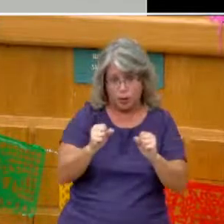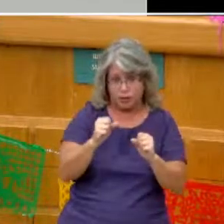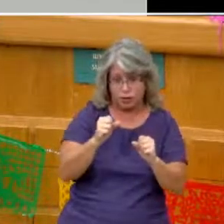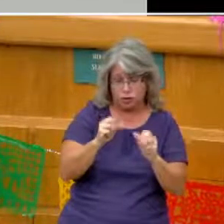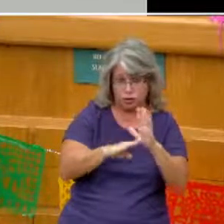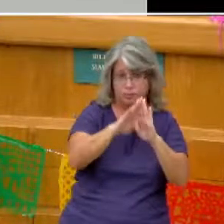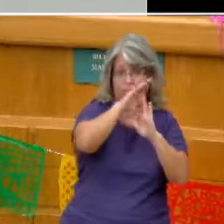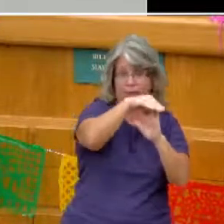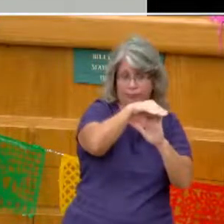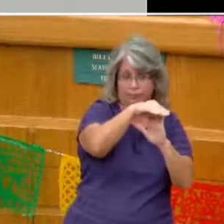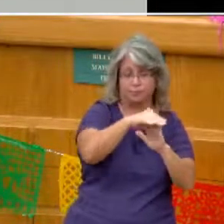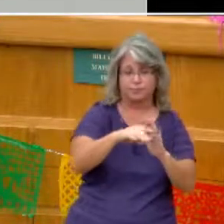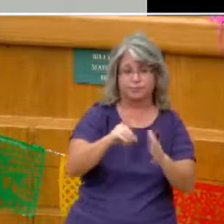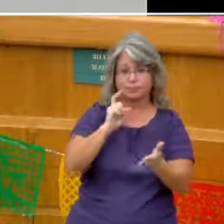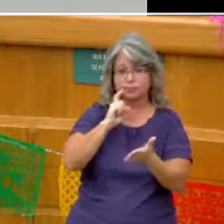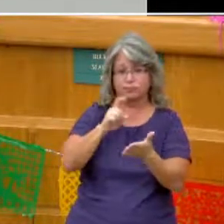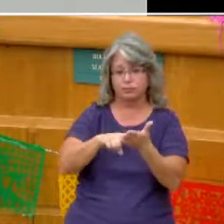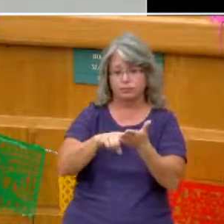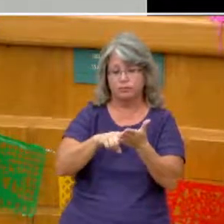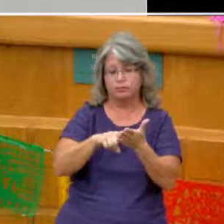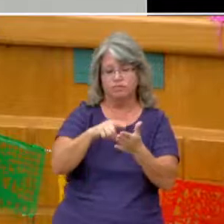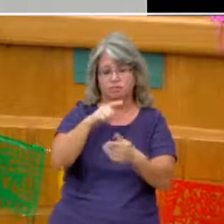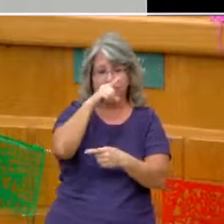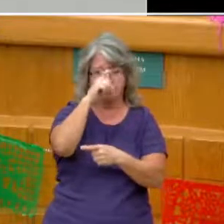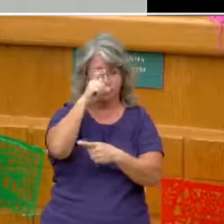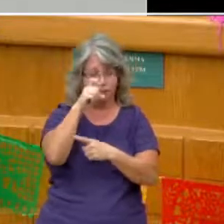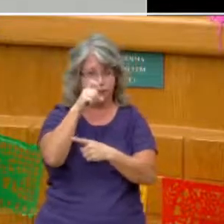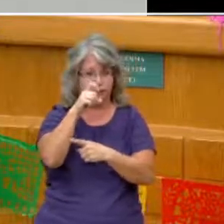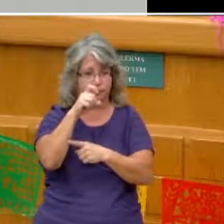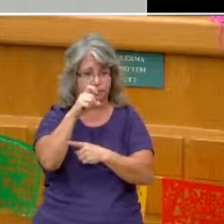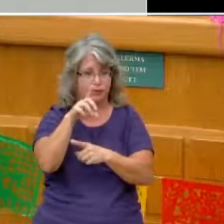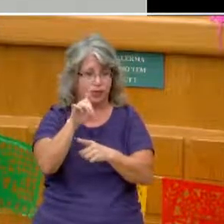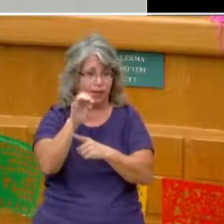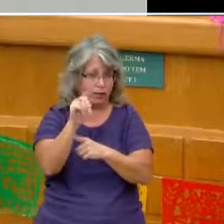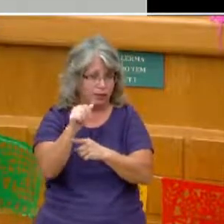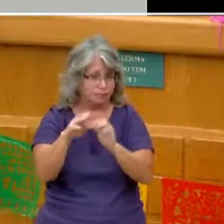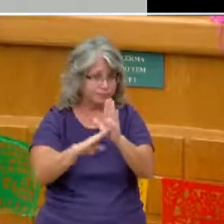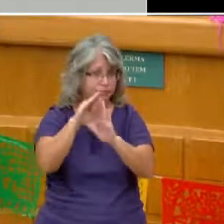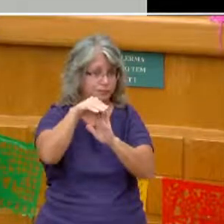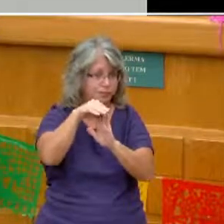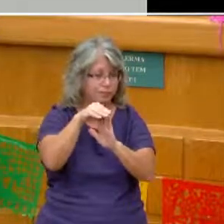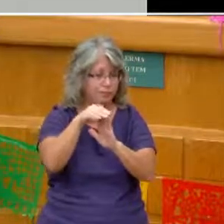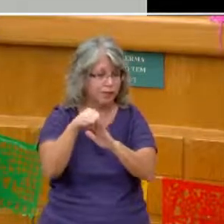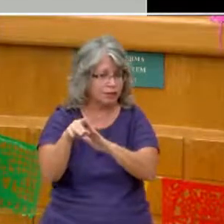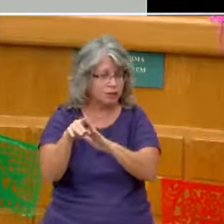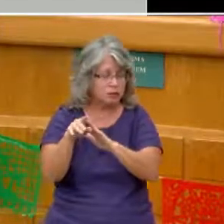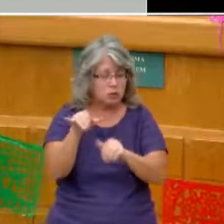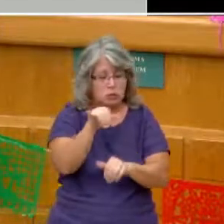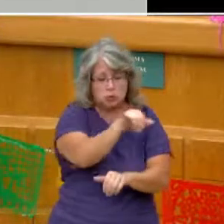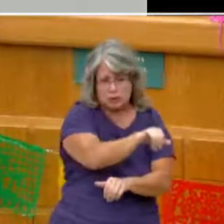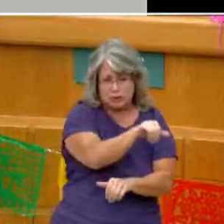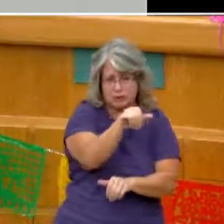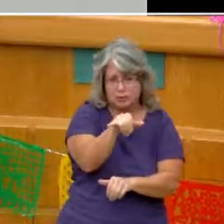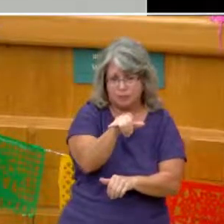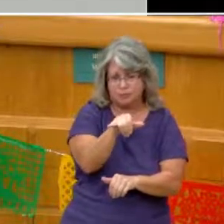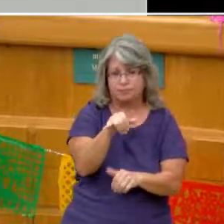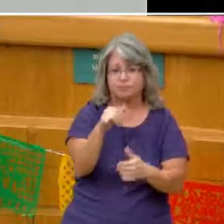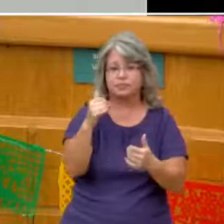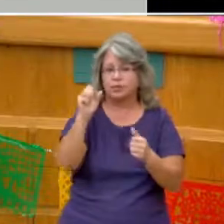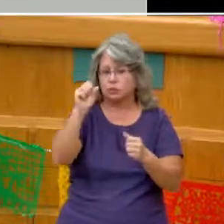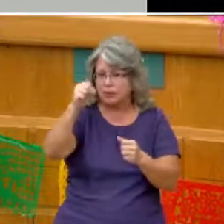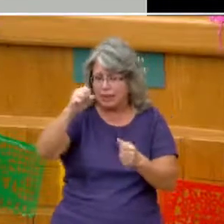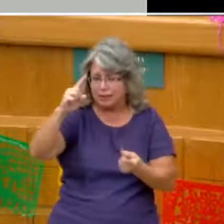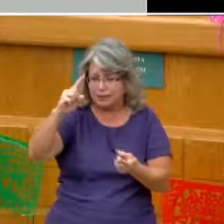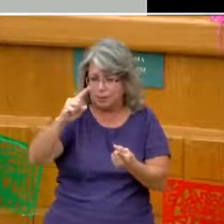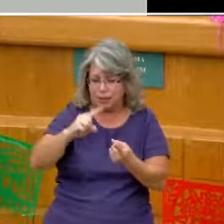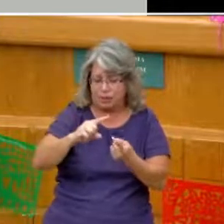was almost as high as the summer of 2020. So right now, we're coming down, but we're still at a high level of